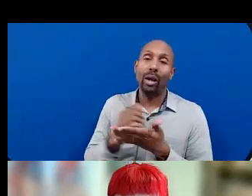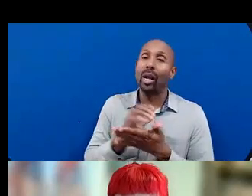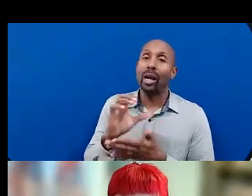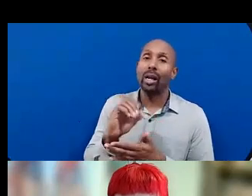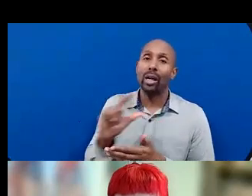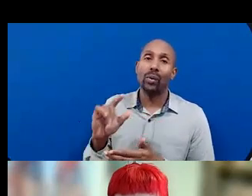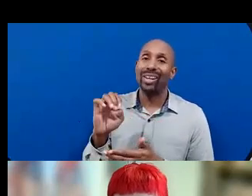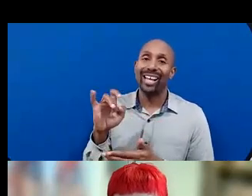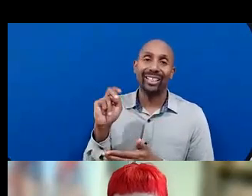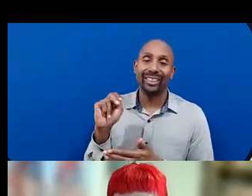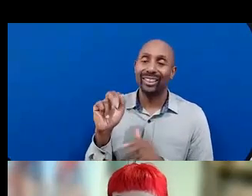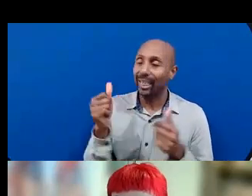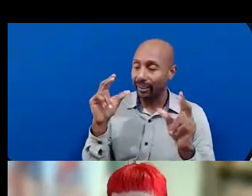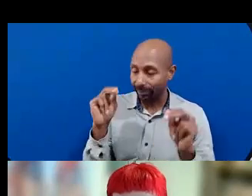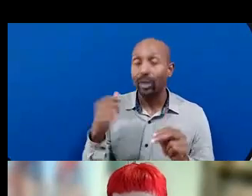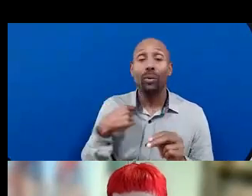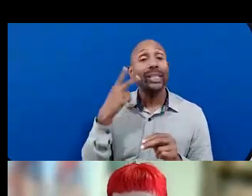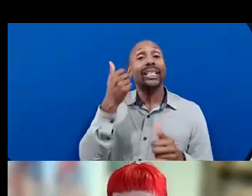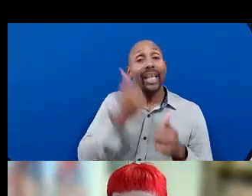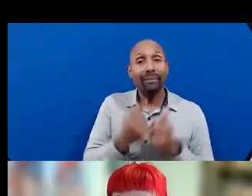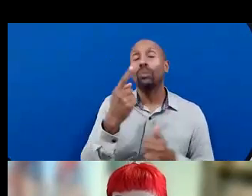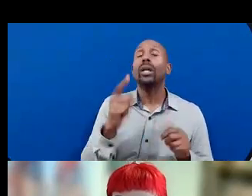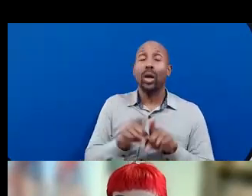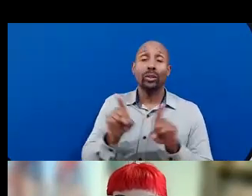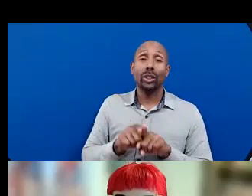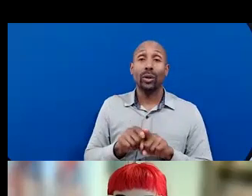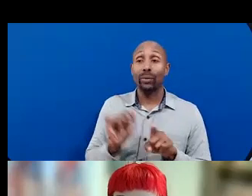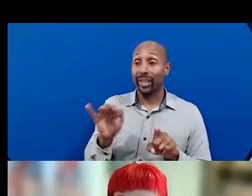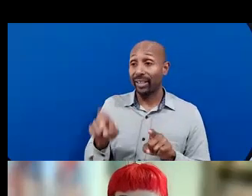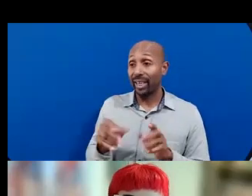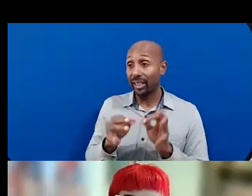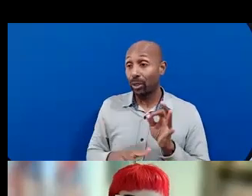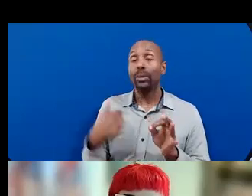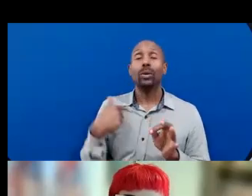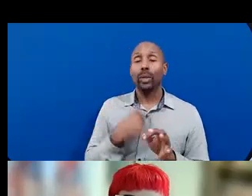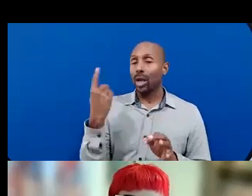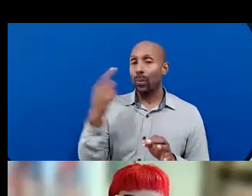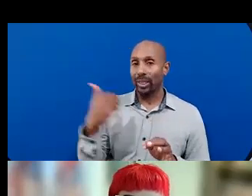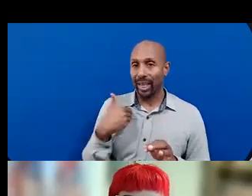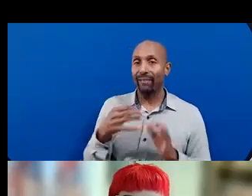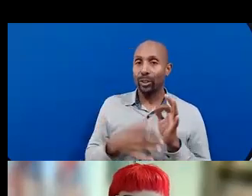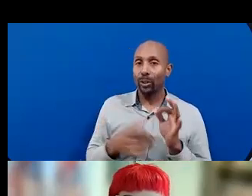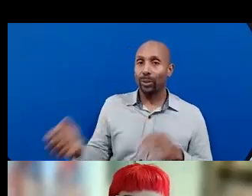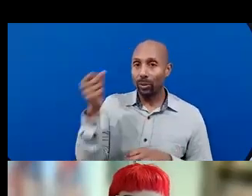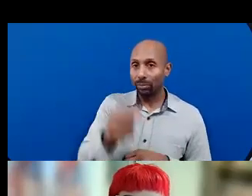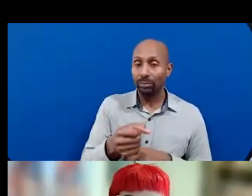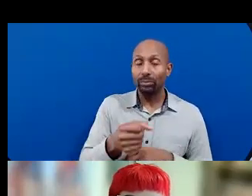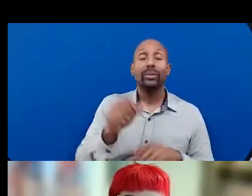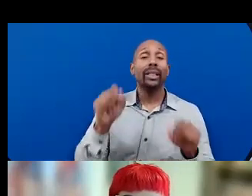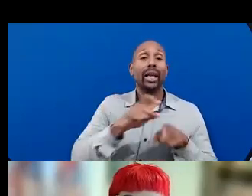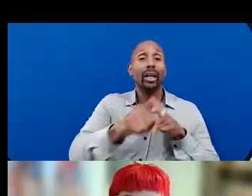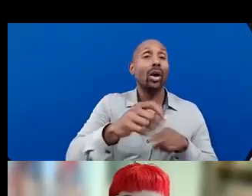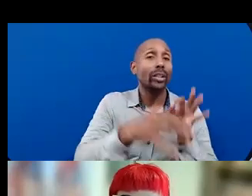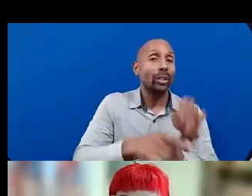interpreters, whether they'll be either on the phone or in person, and